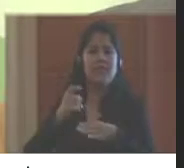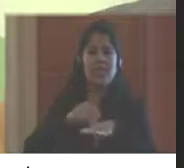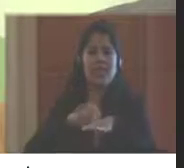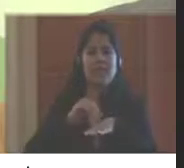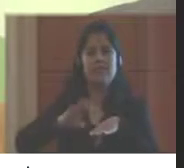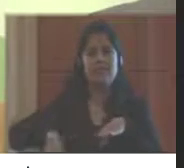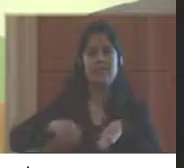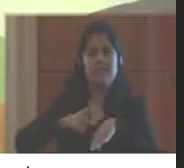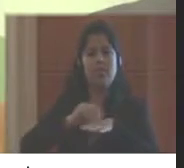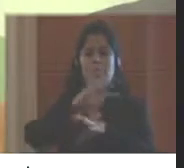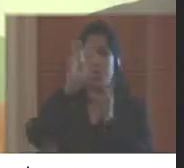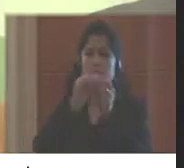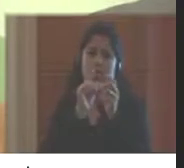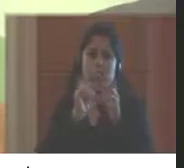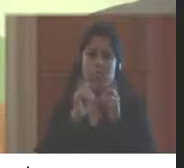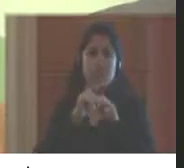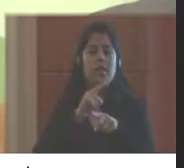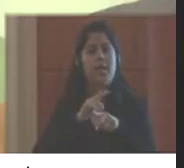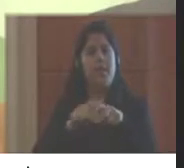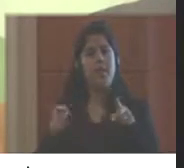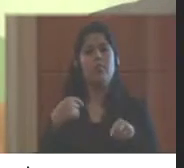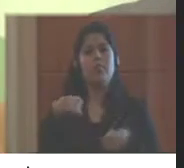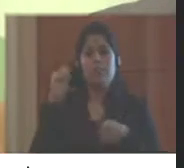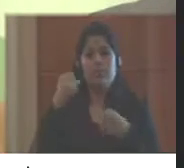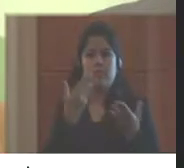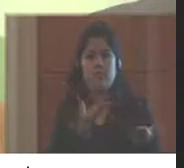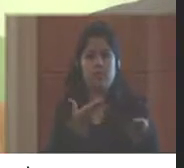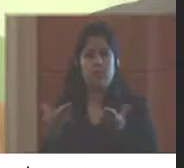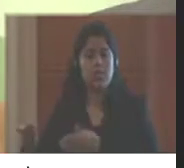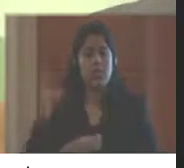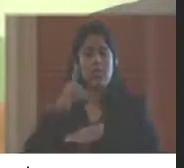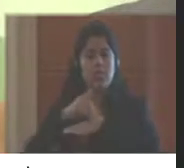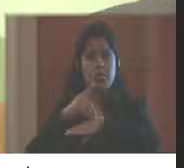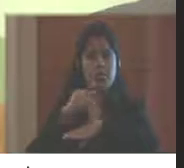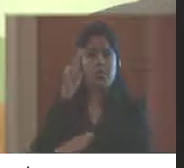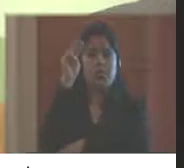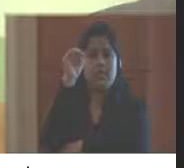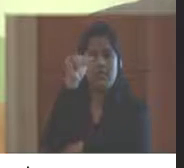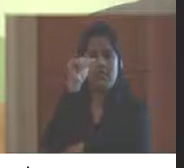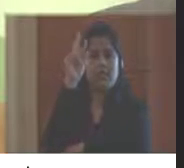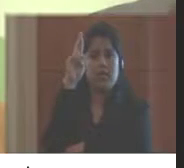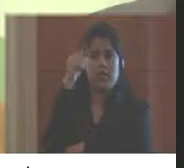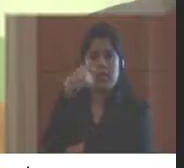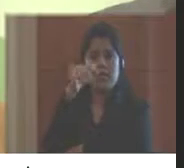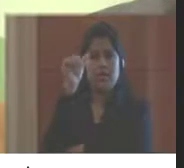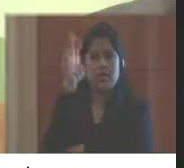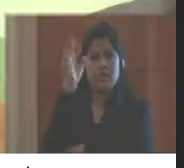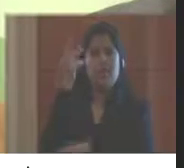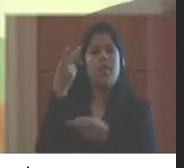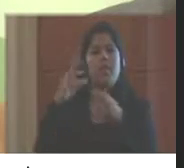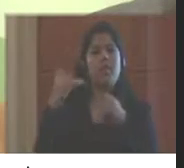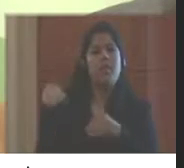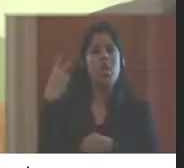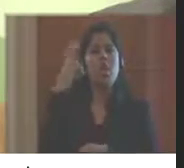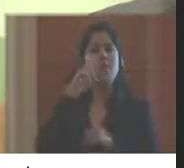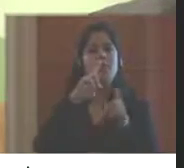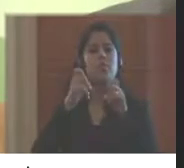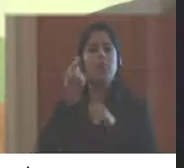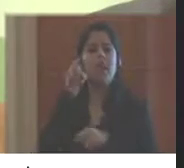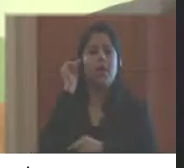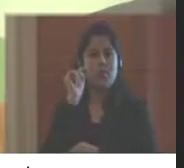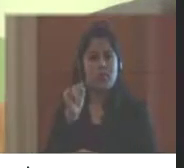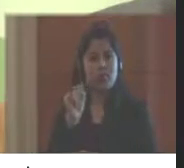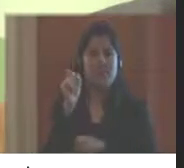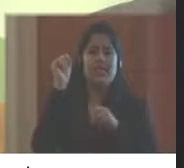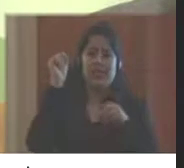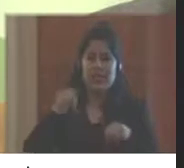not be able to read them all, as the minister says. We will need all day long to do so, and I am going to give the floor to you, Margarita, Dr.